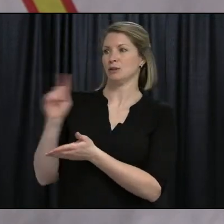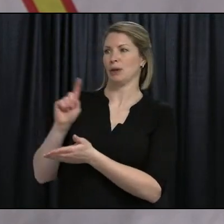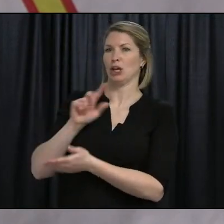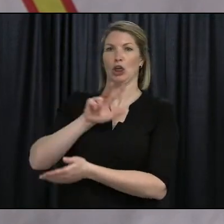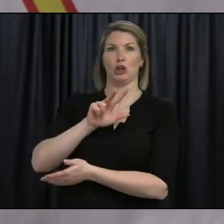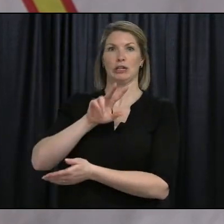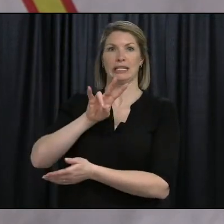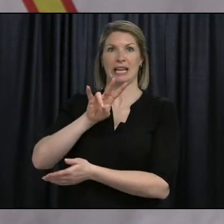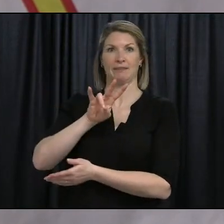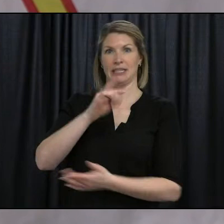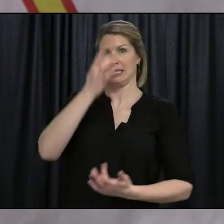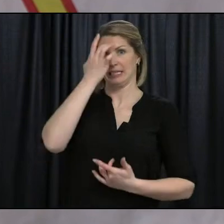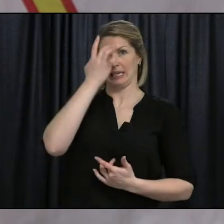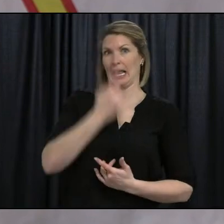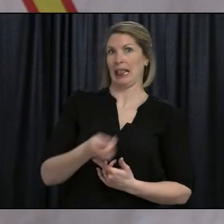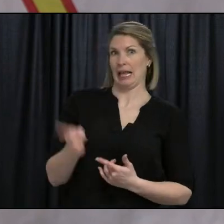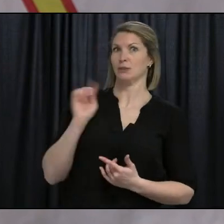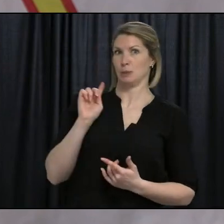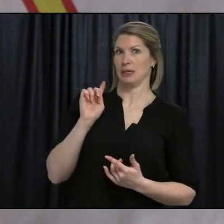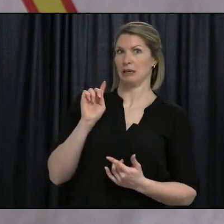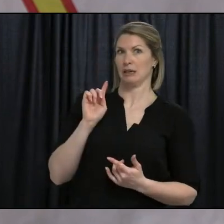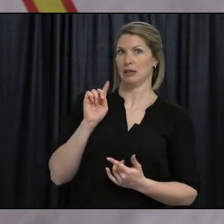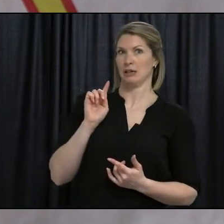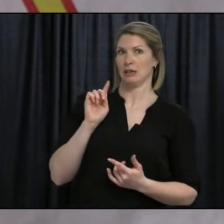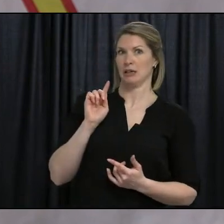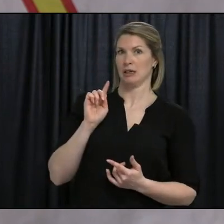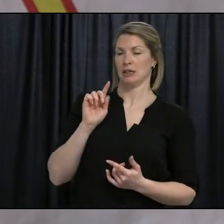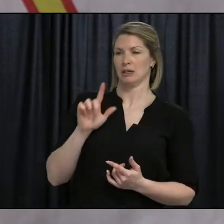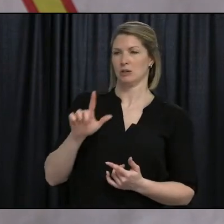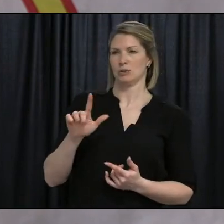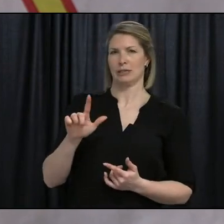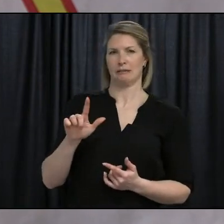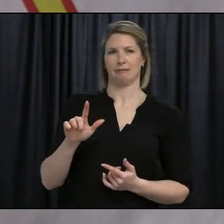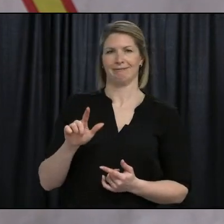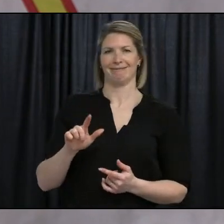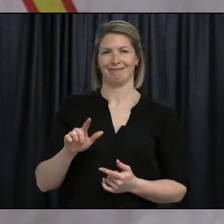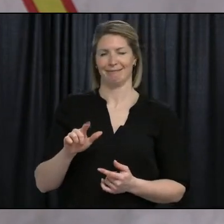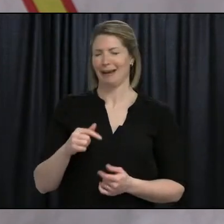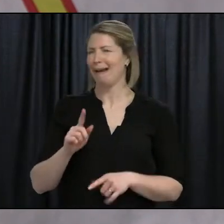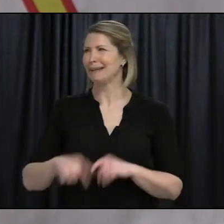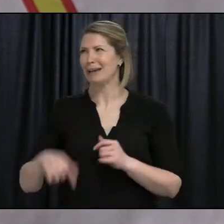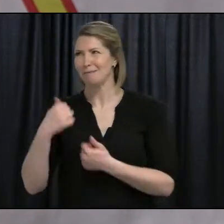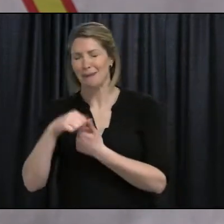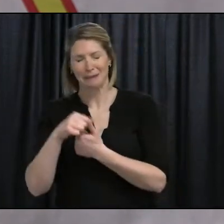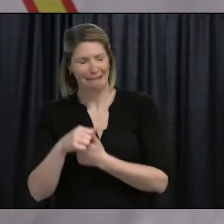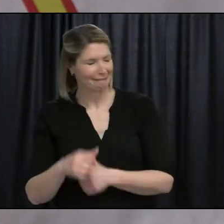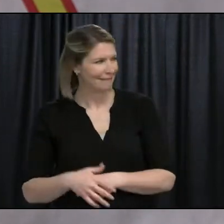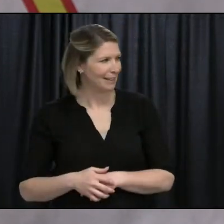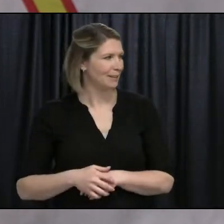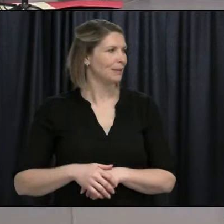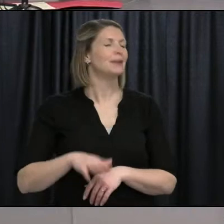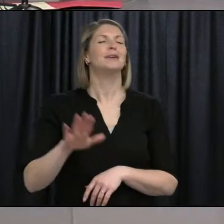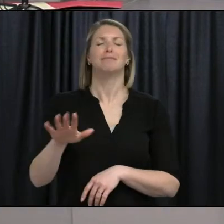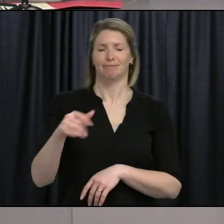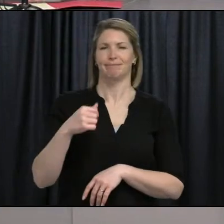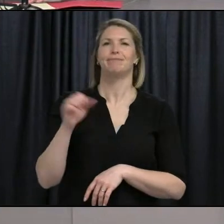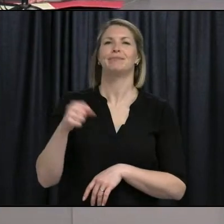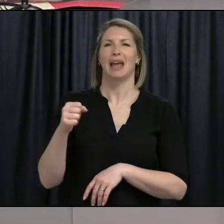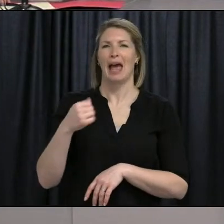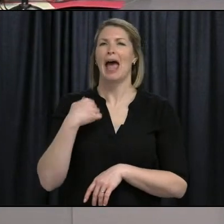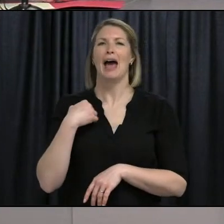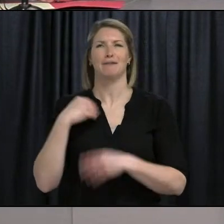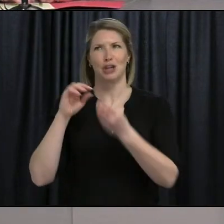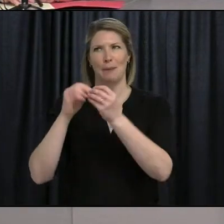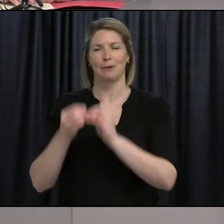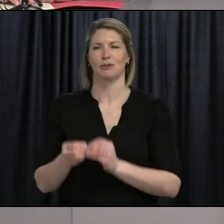of 37 cases, I believe 20, I can't remember, it's off the top of my head. But. Yeah, Richard, I've got those